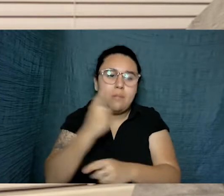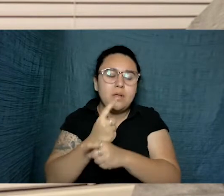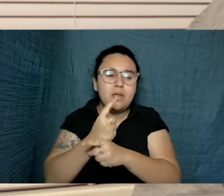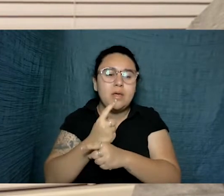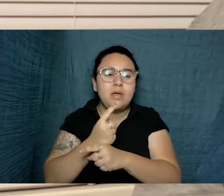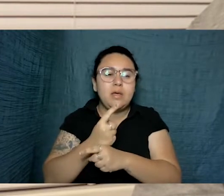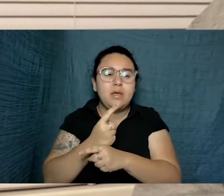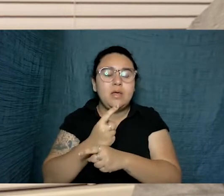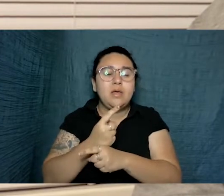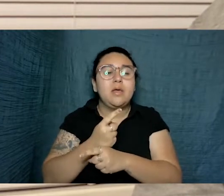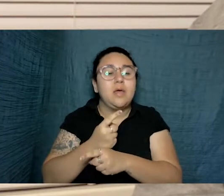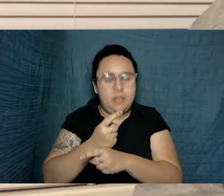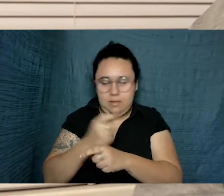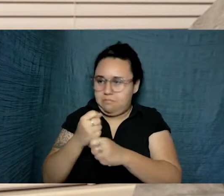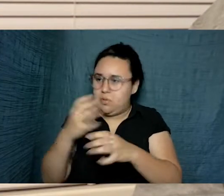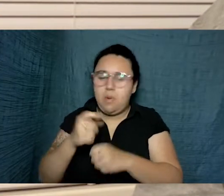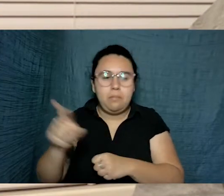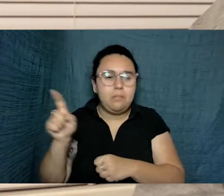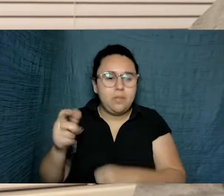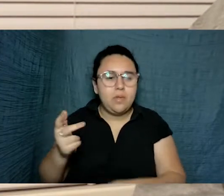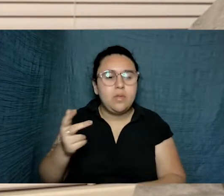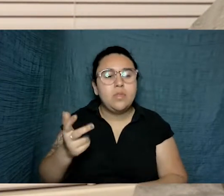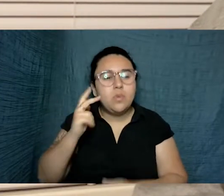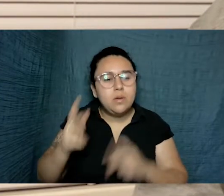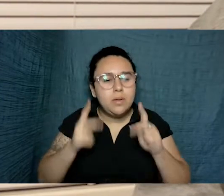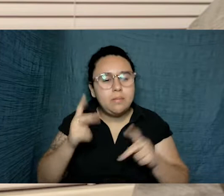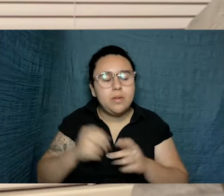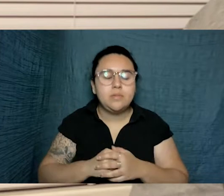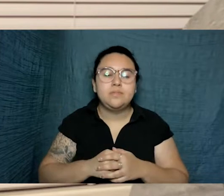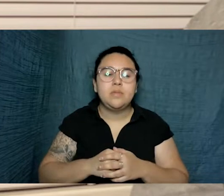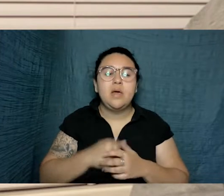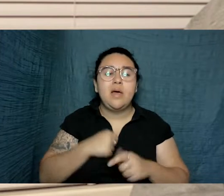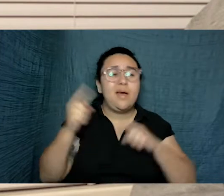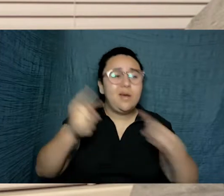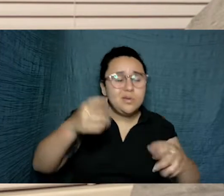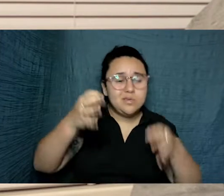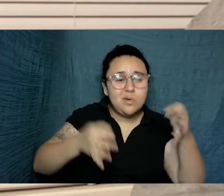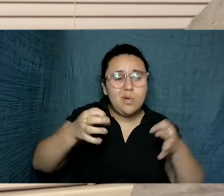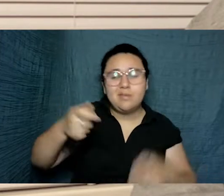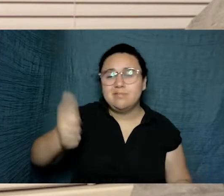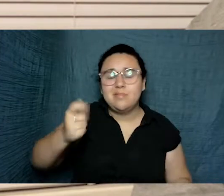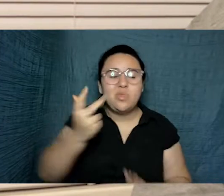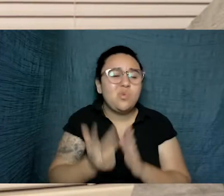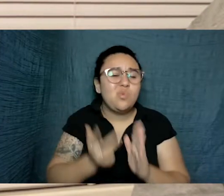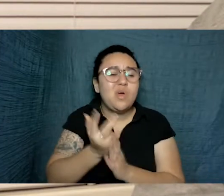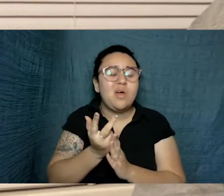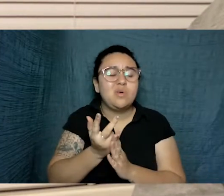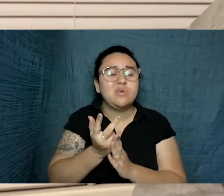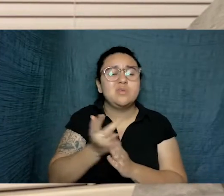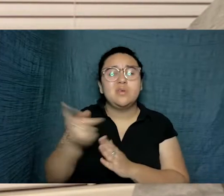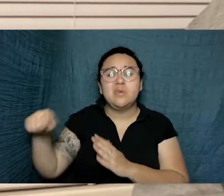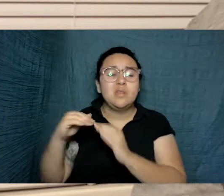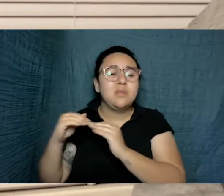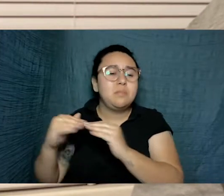cost three troopers their lives. The trial took less than 4 hours. In a unanimous verdict, my peers, all of